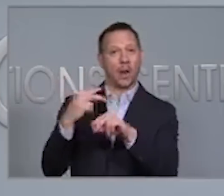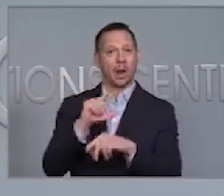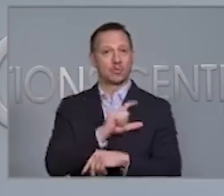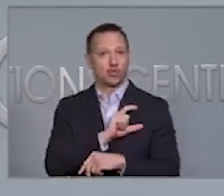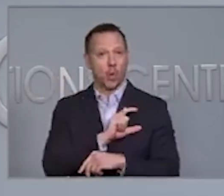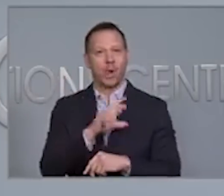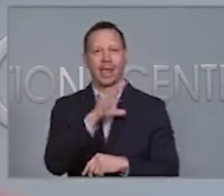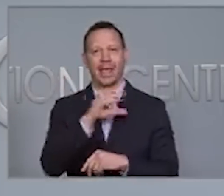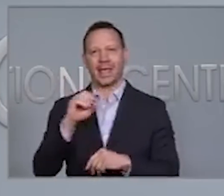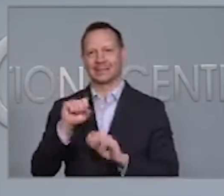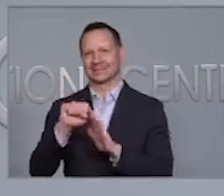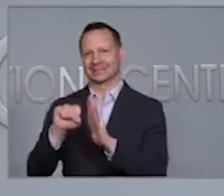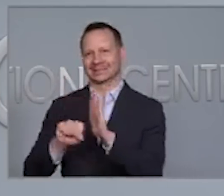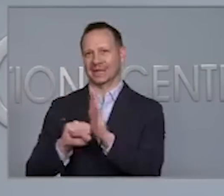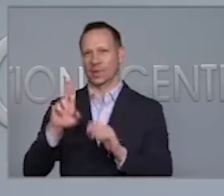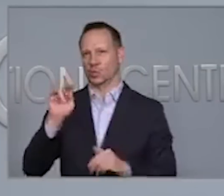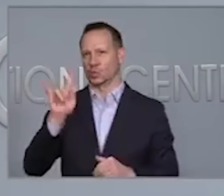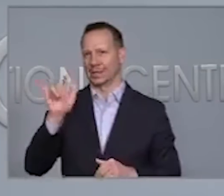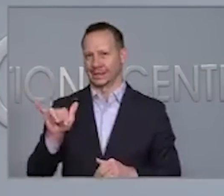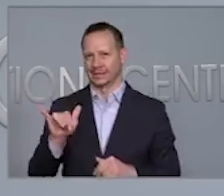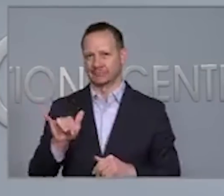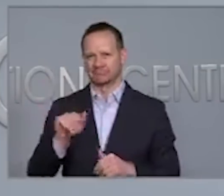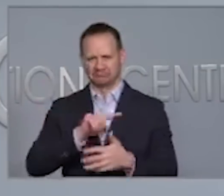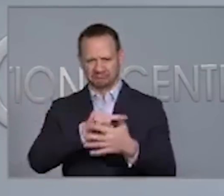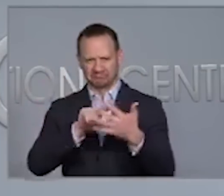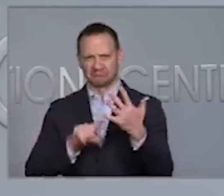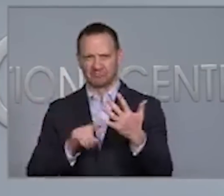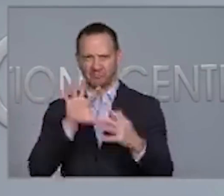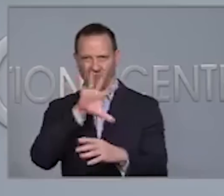utilities. Here's what we've activated so far.